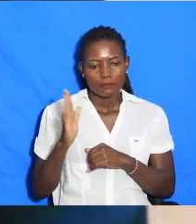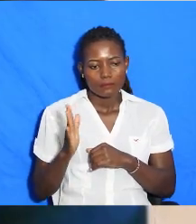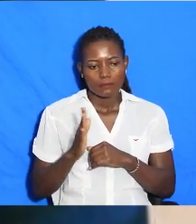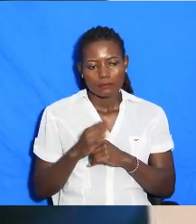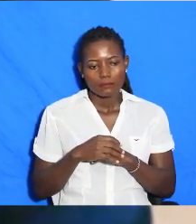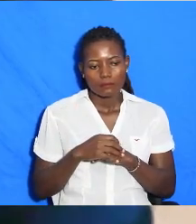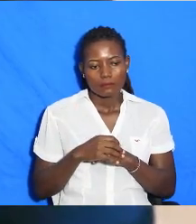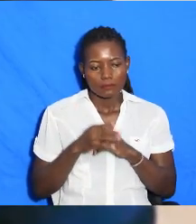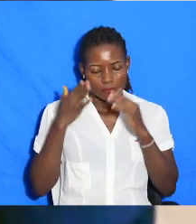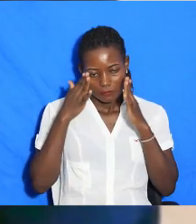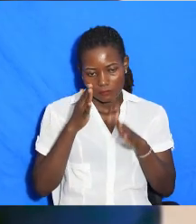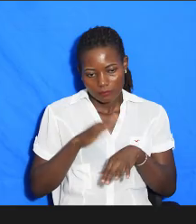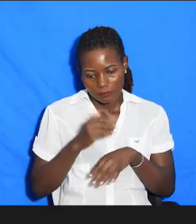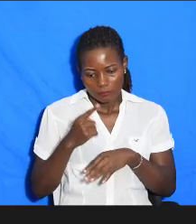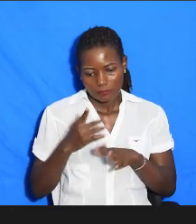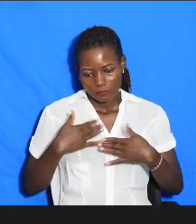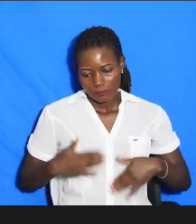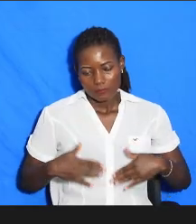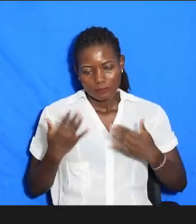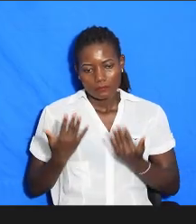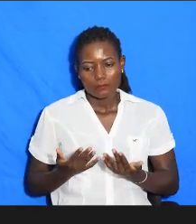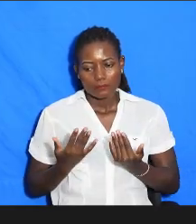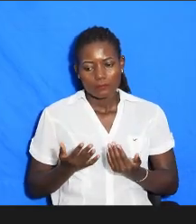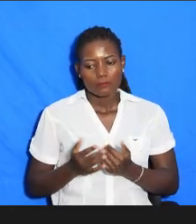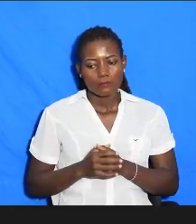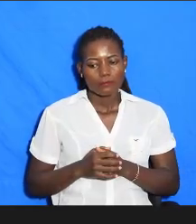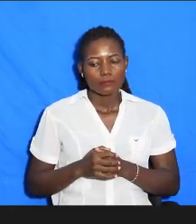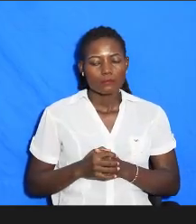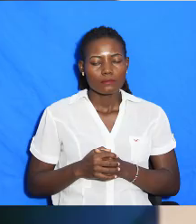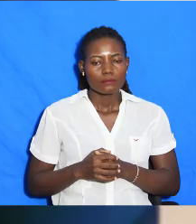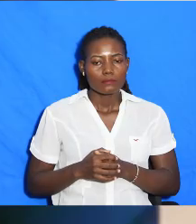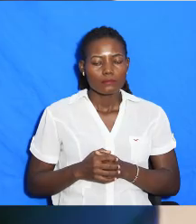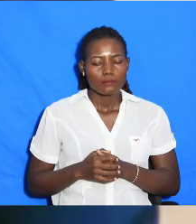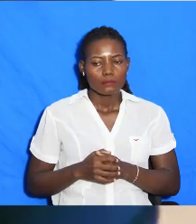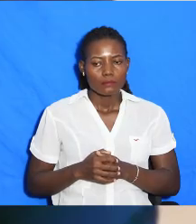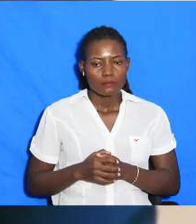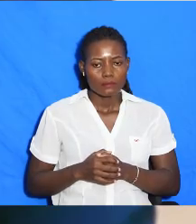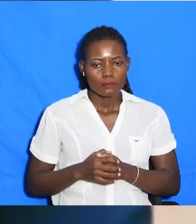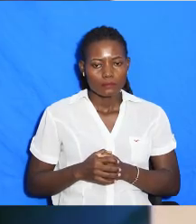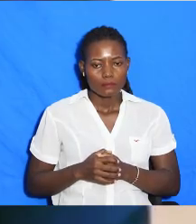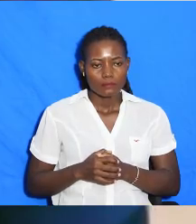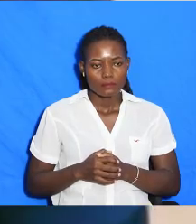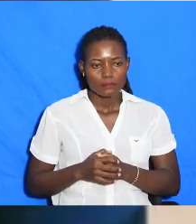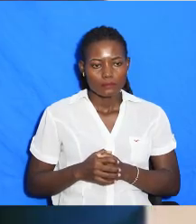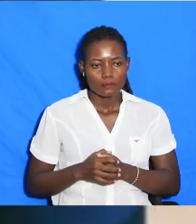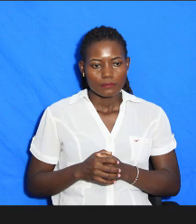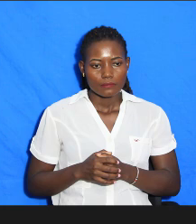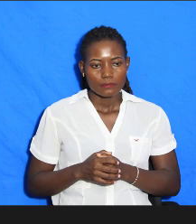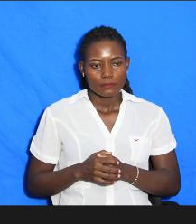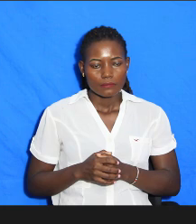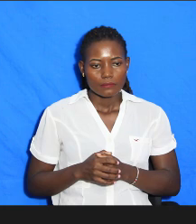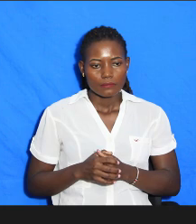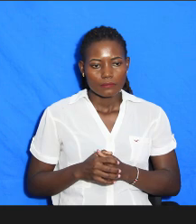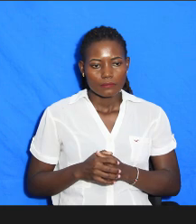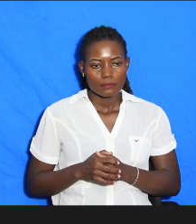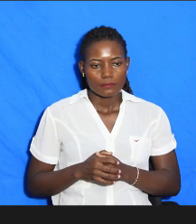of their body weight. So Mm, I hadn't factored in that as an aspect of, what could enhance uh,